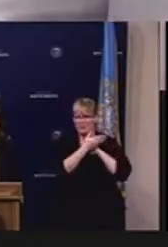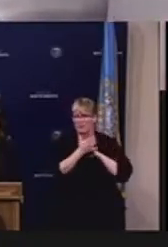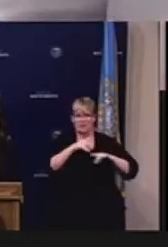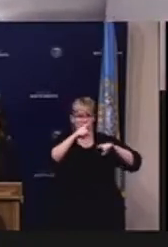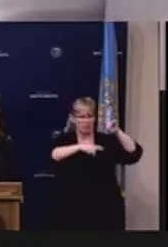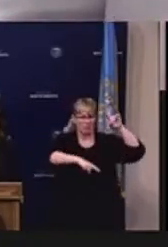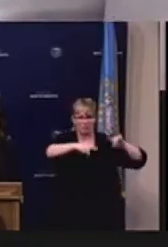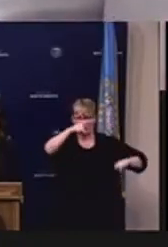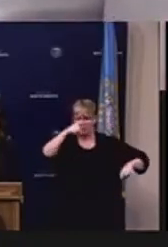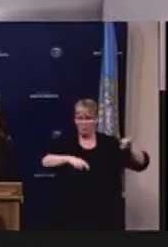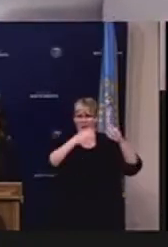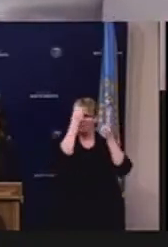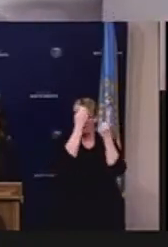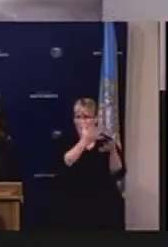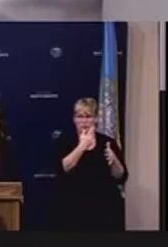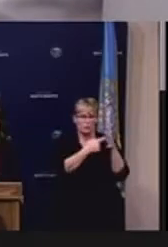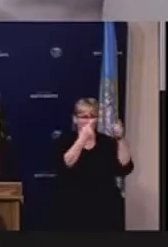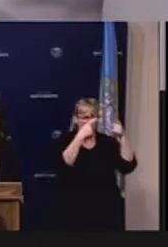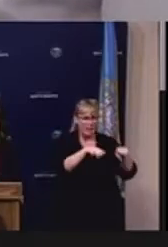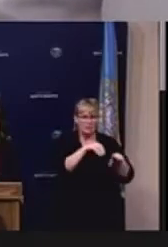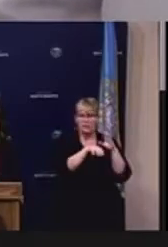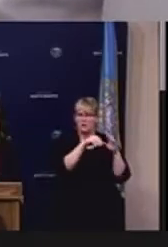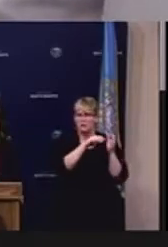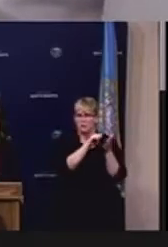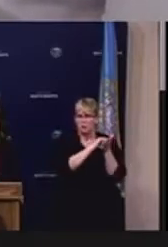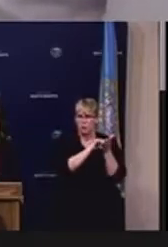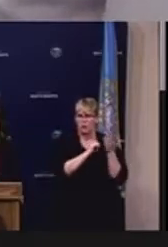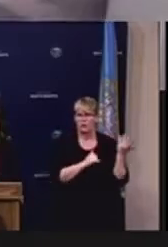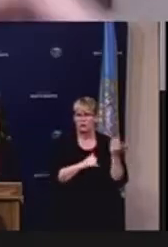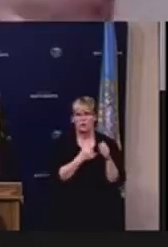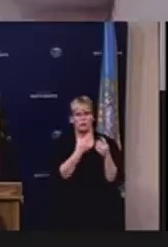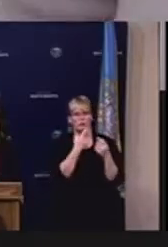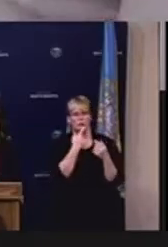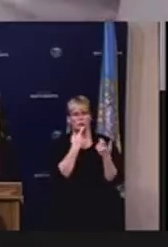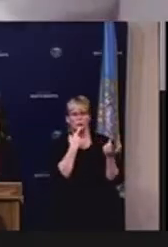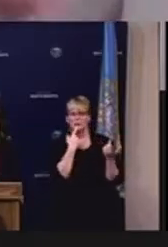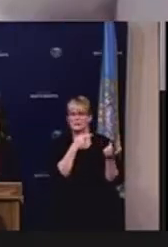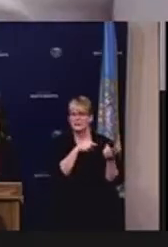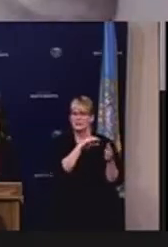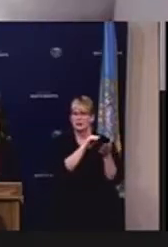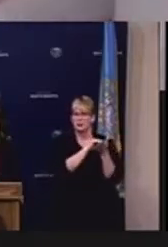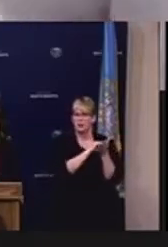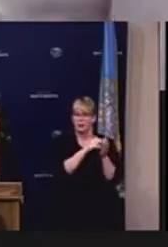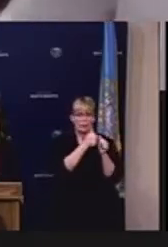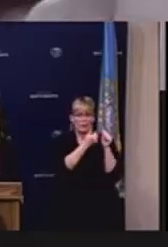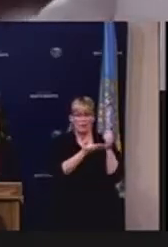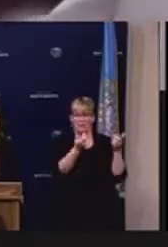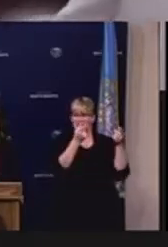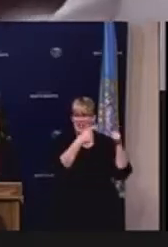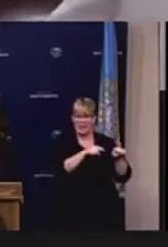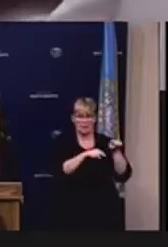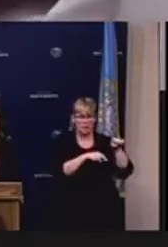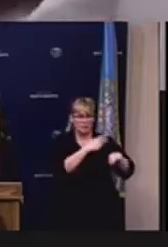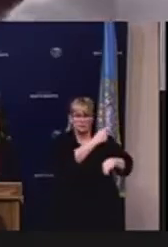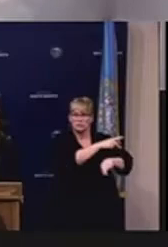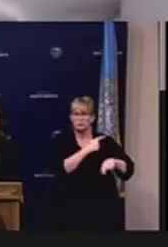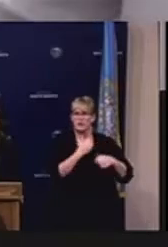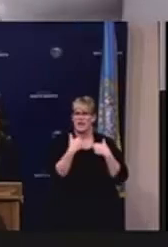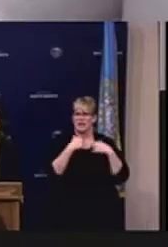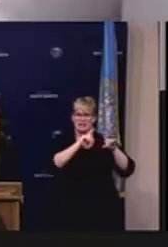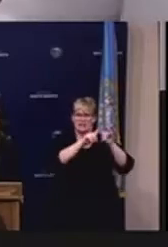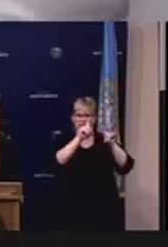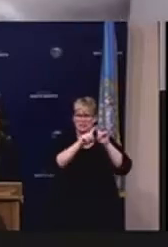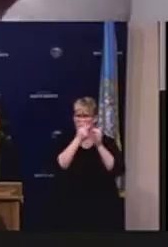on a lot of things that happened in New York City. And what they were saying is, you know, with everything going on, these patients were getting a lot of different